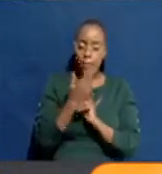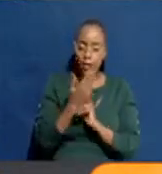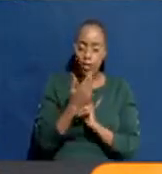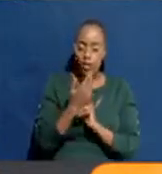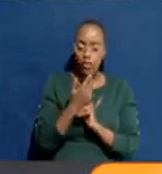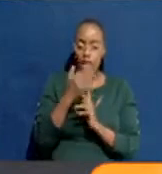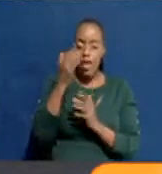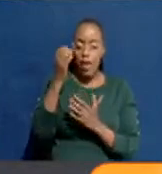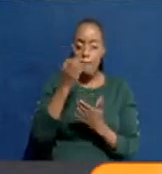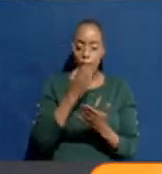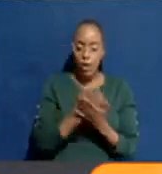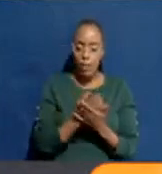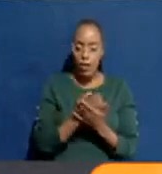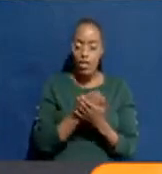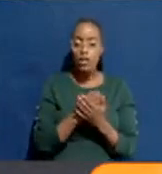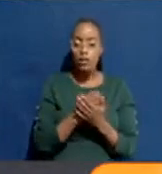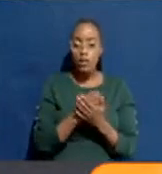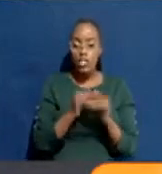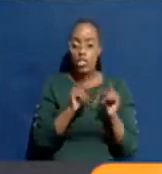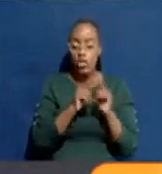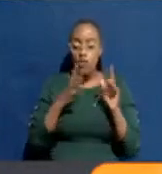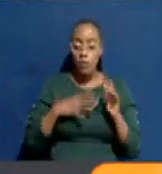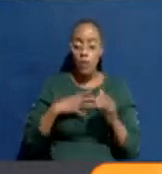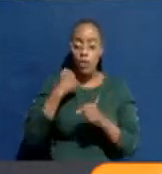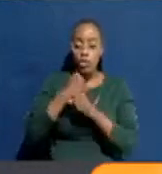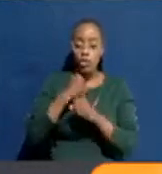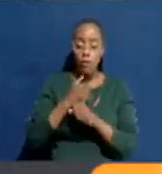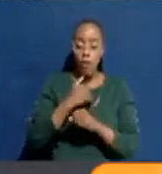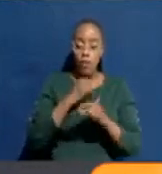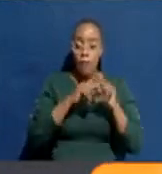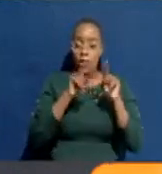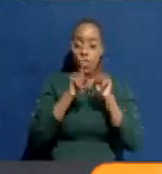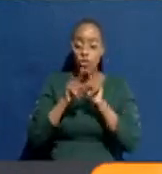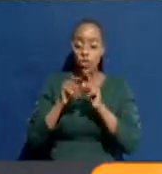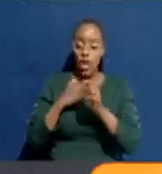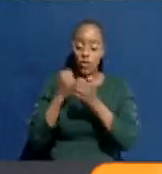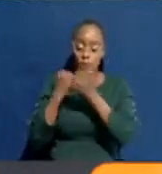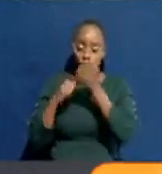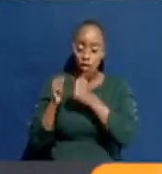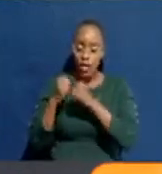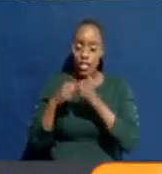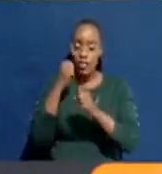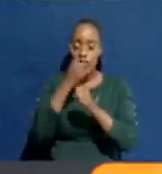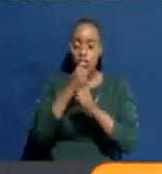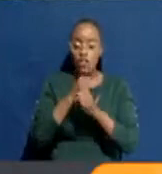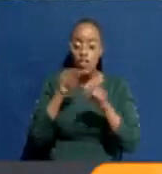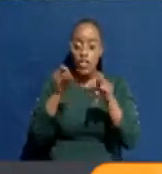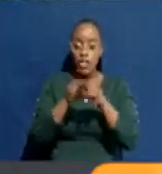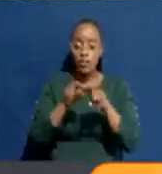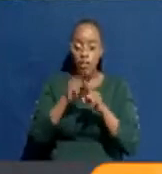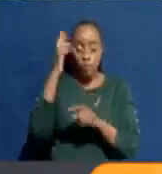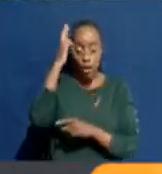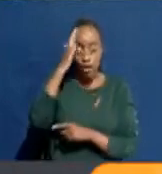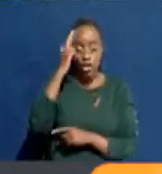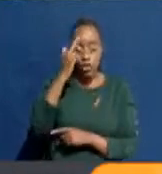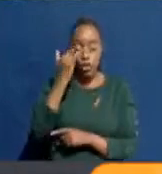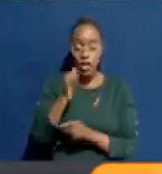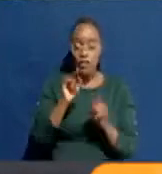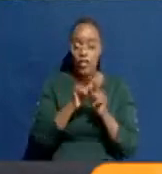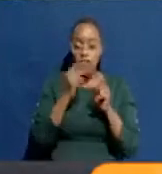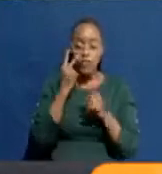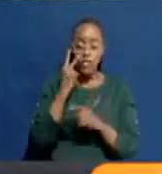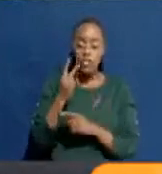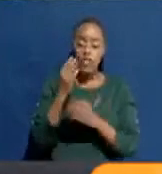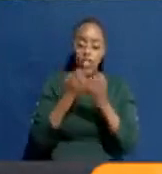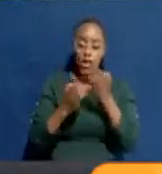an employment, having people in jobs, but also having productive jobs. And that is the same reason, for example, if you look at